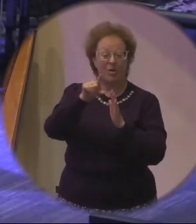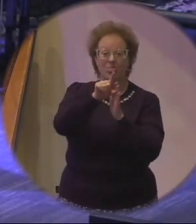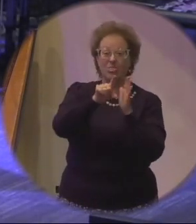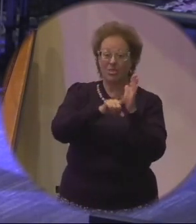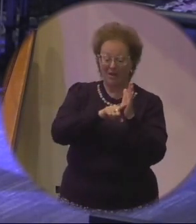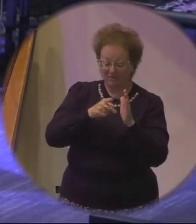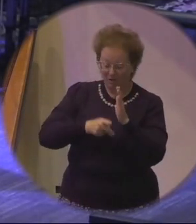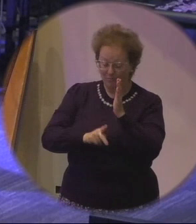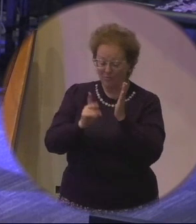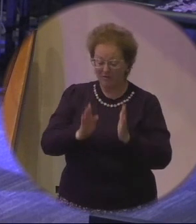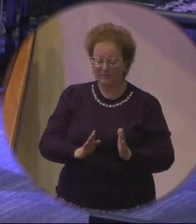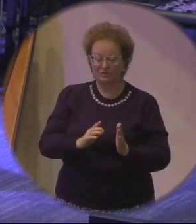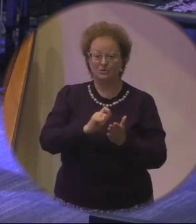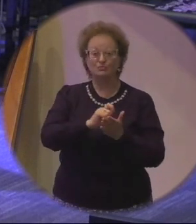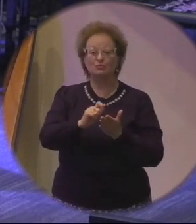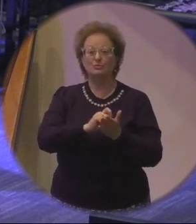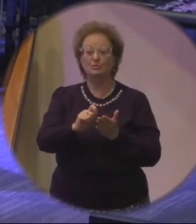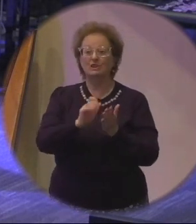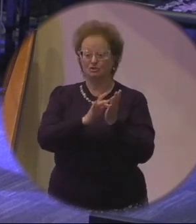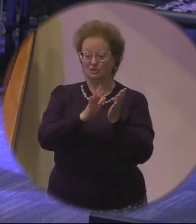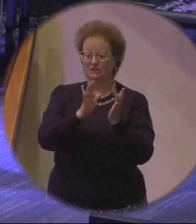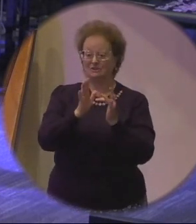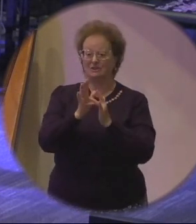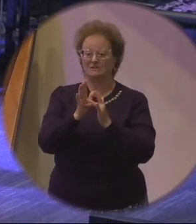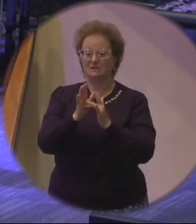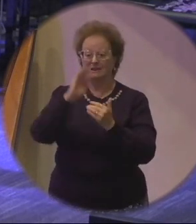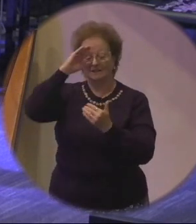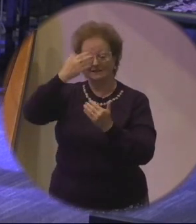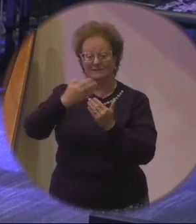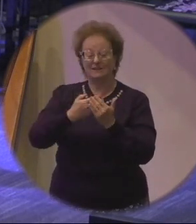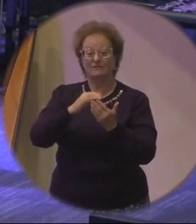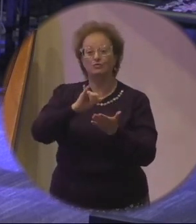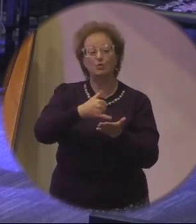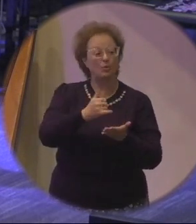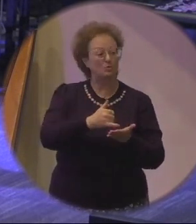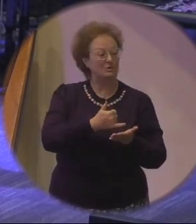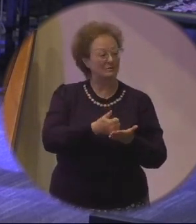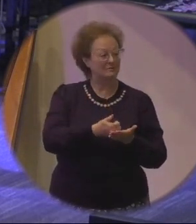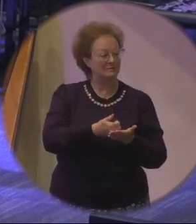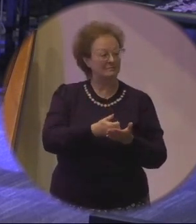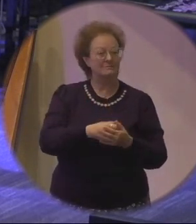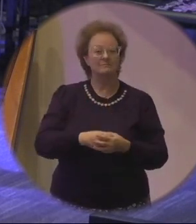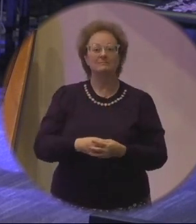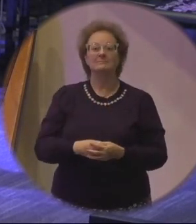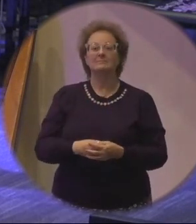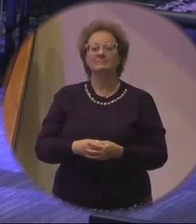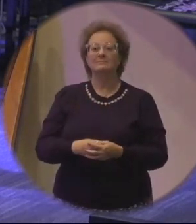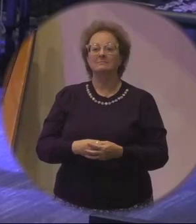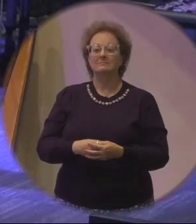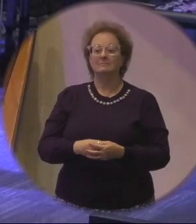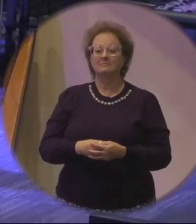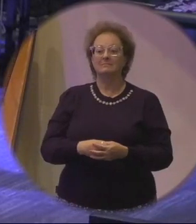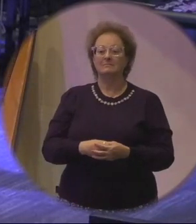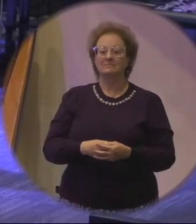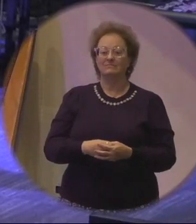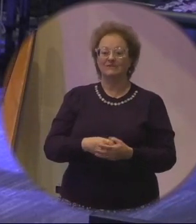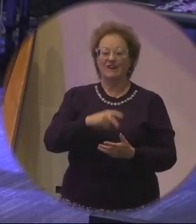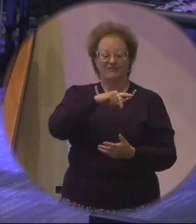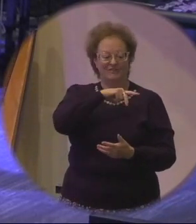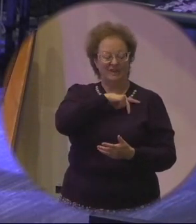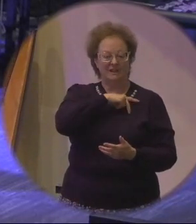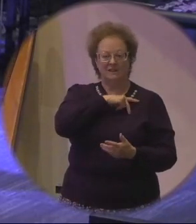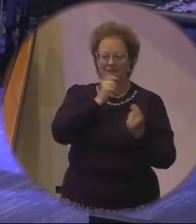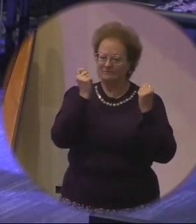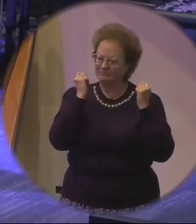the prophets wrote, Jesus of Nazareth, the son of Joseph." Isn't that amazing how Philip wasted no time?